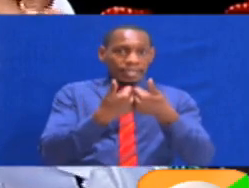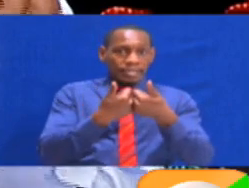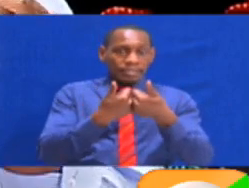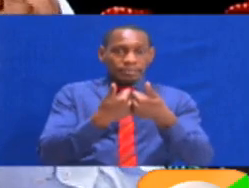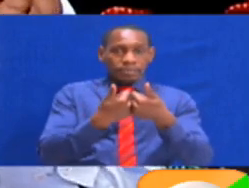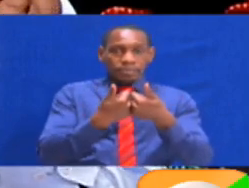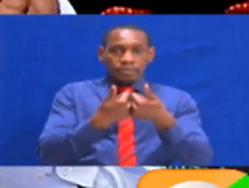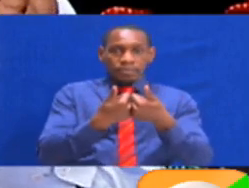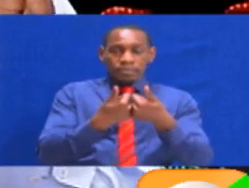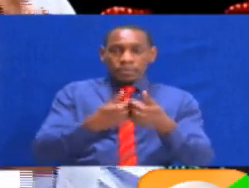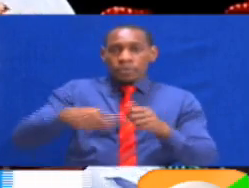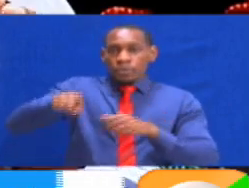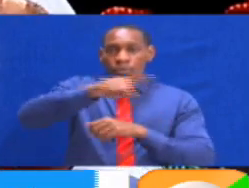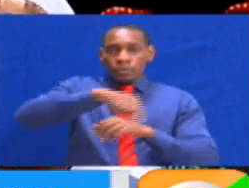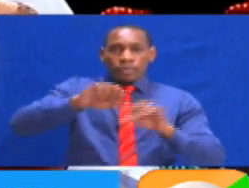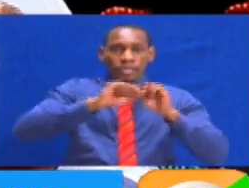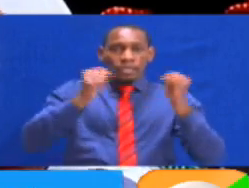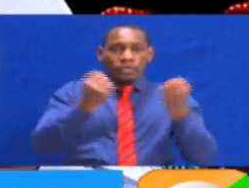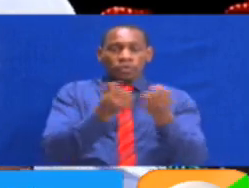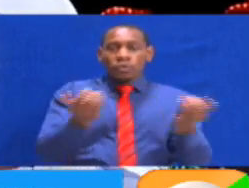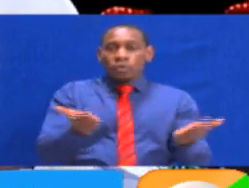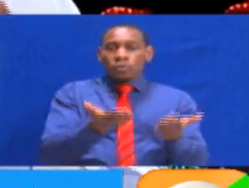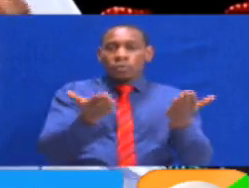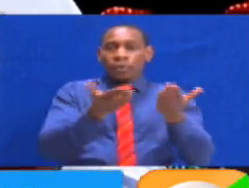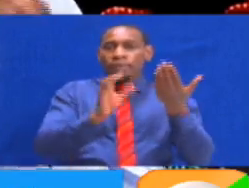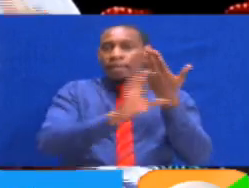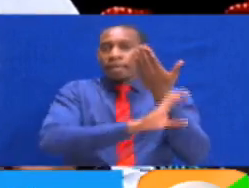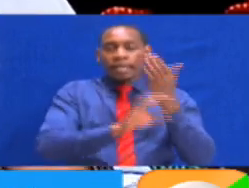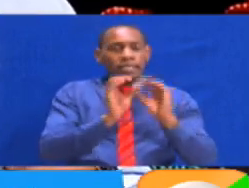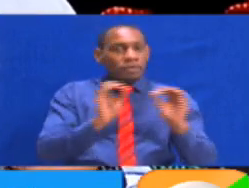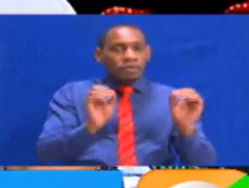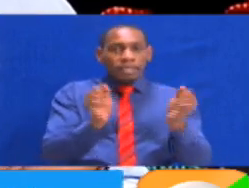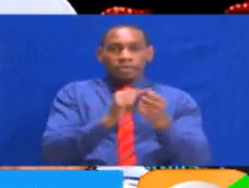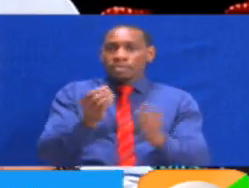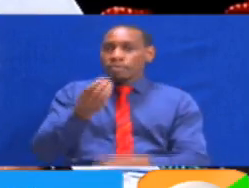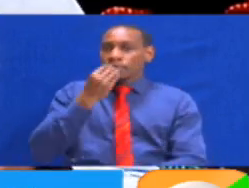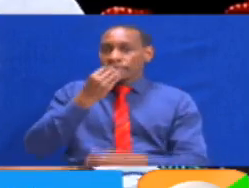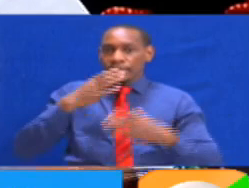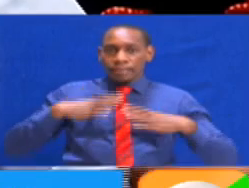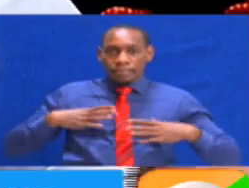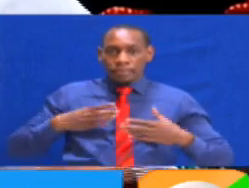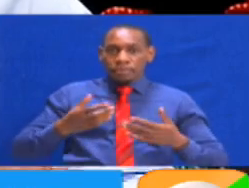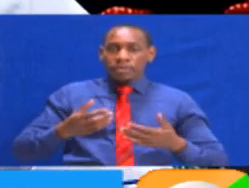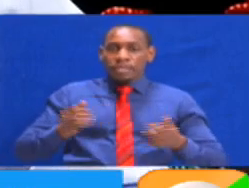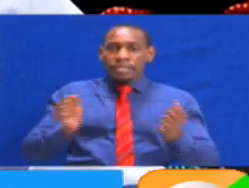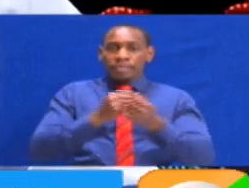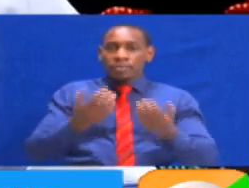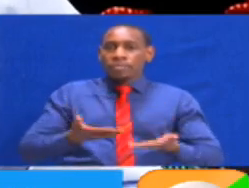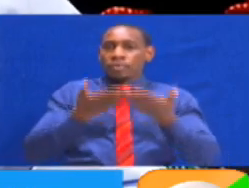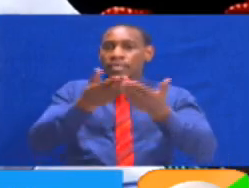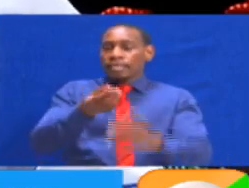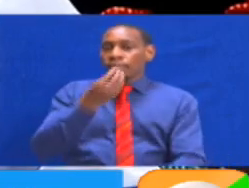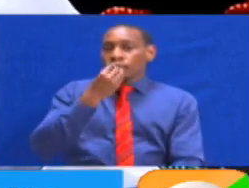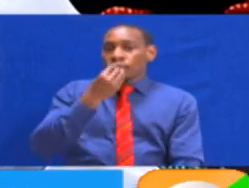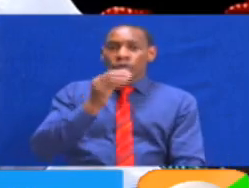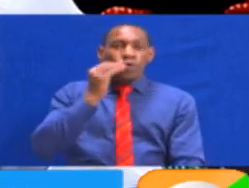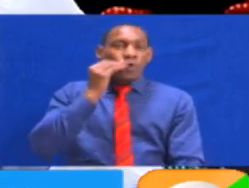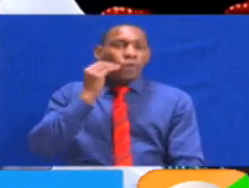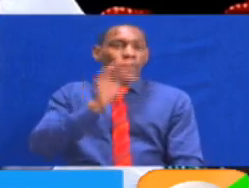not a social welfare state. Mm. We can't feed people. We can't deliver food to their